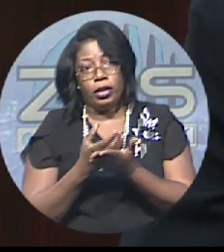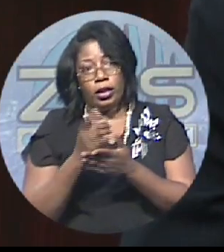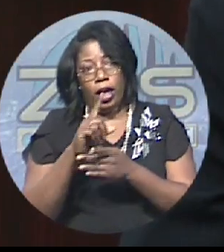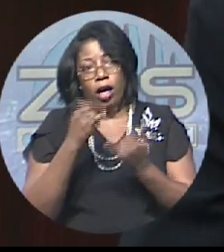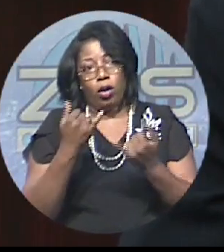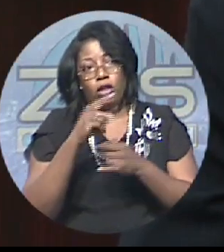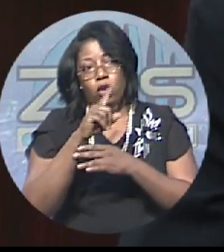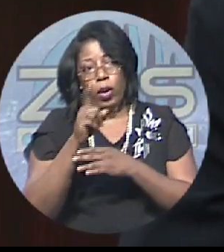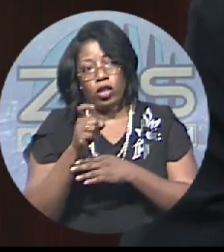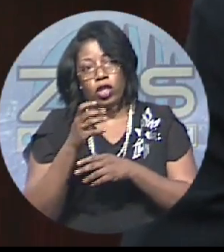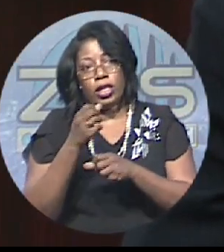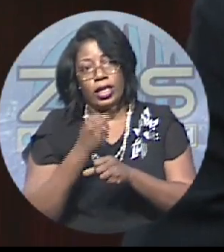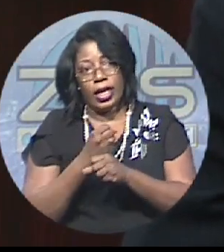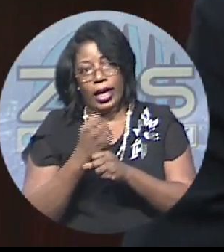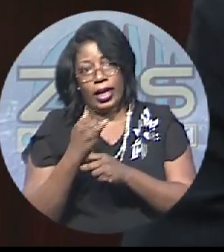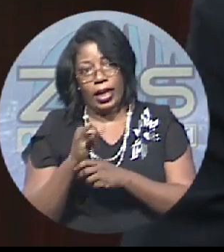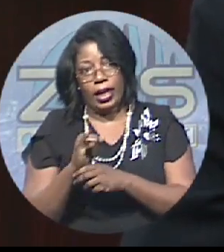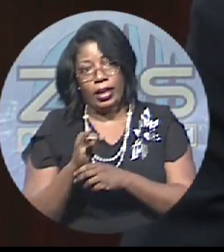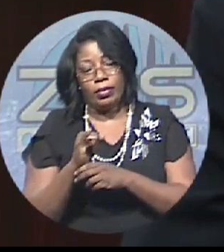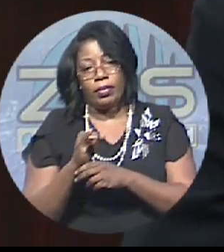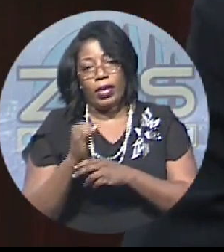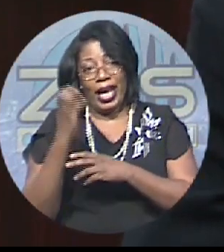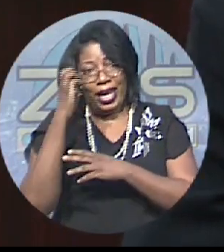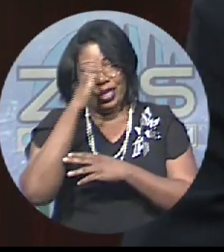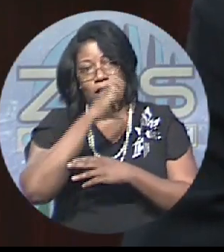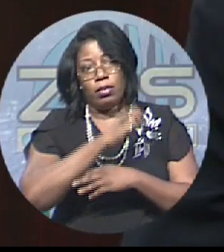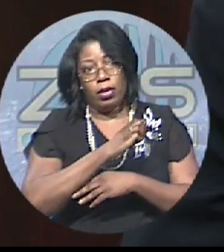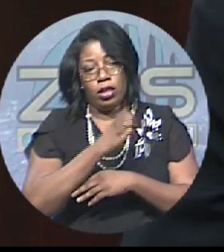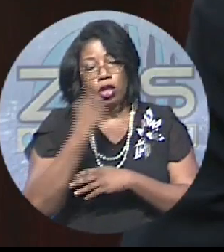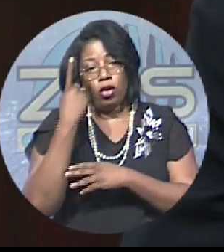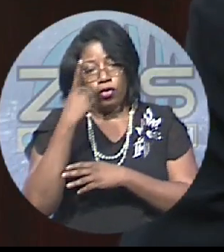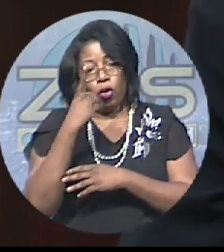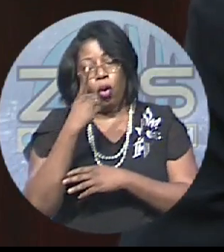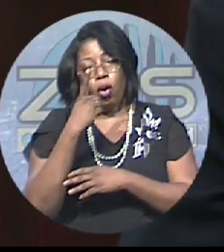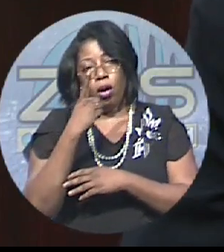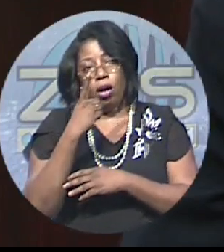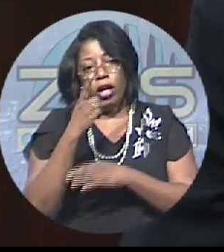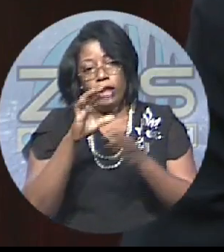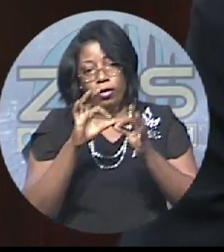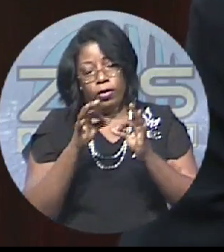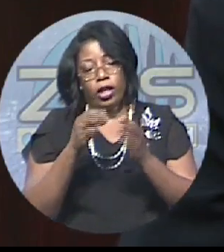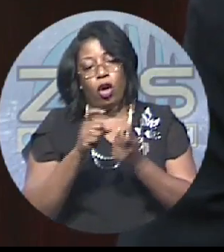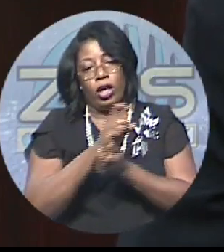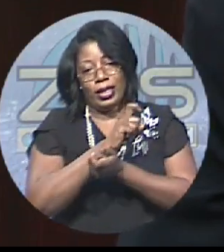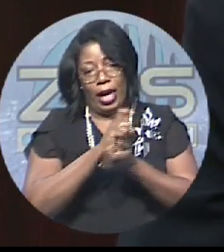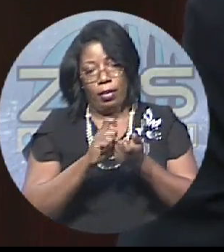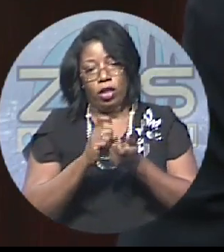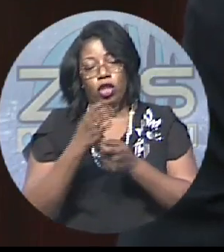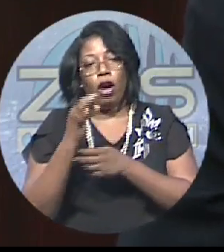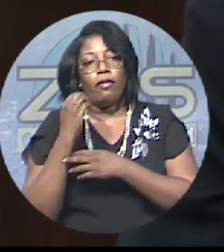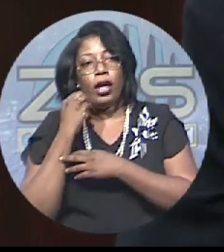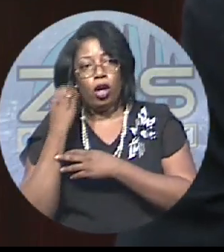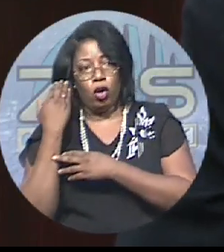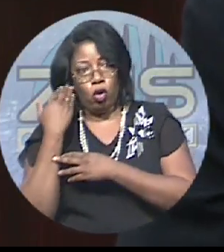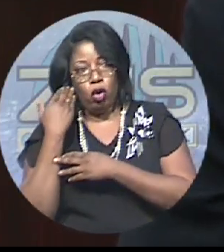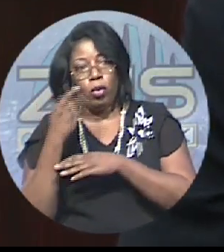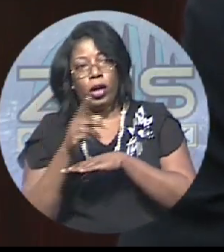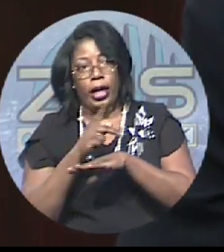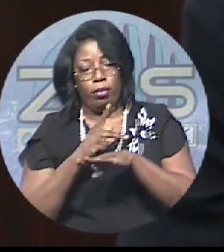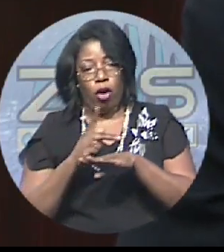of obtaining estimates for the repairs or replacement for the damages to their property.